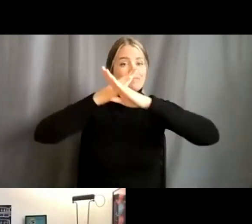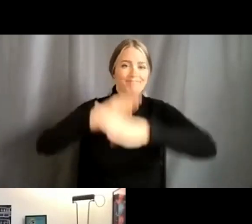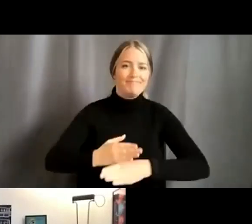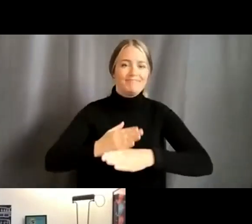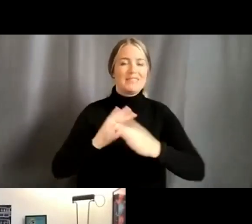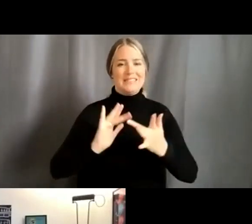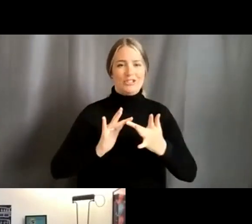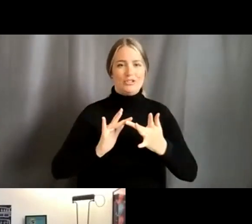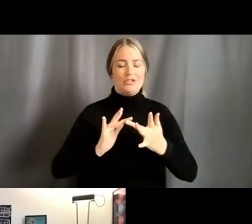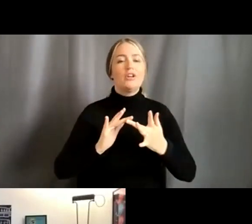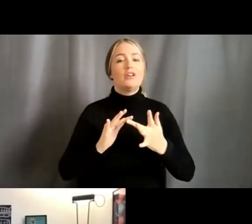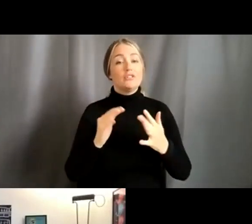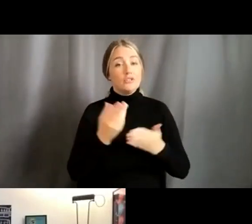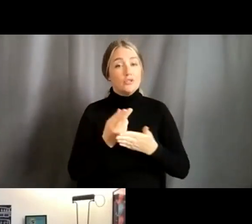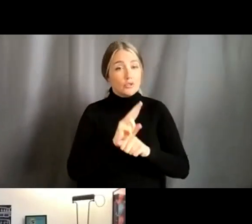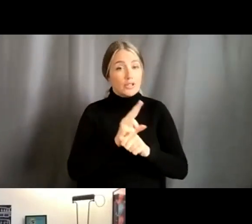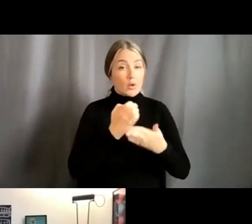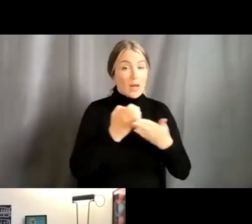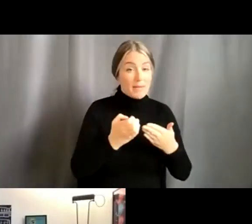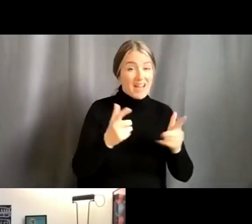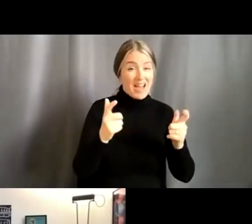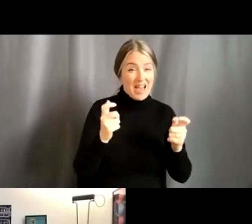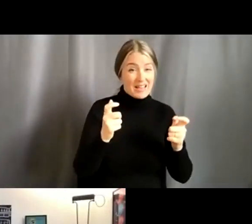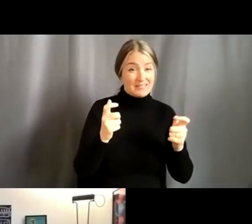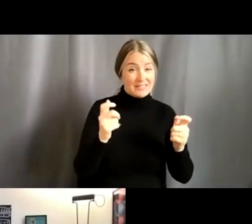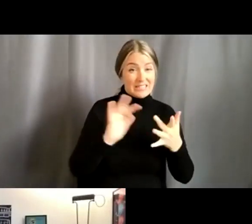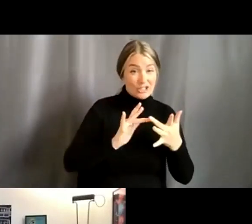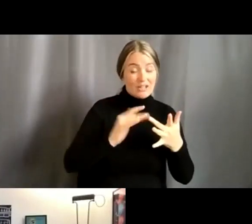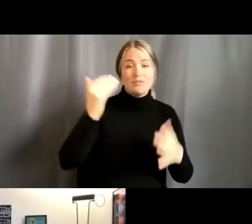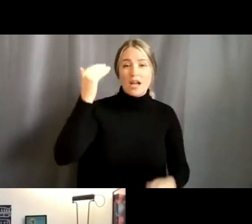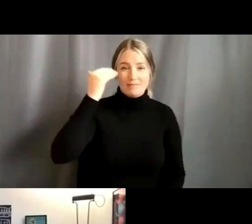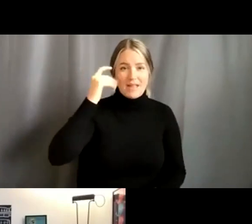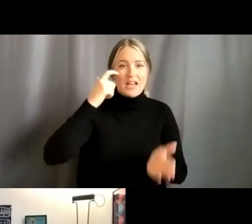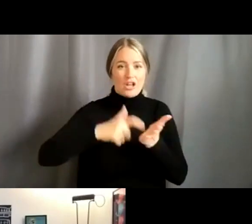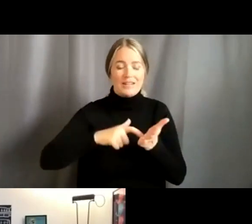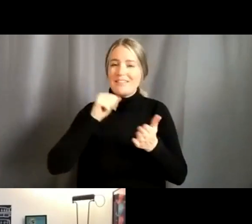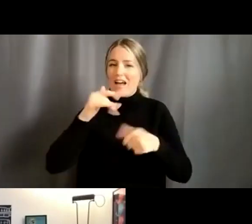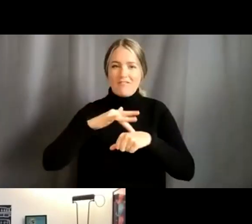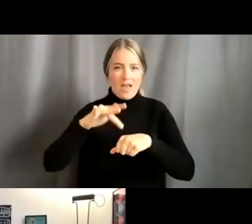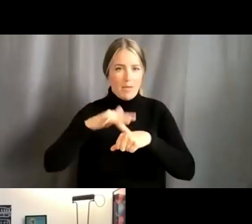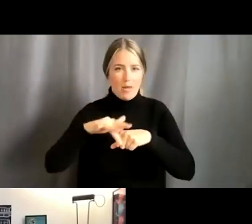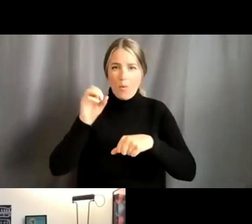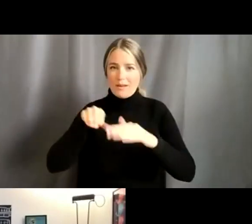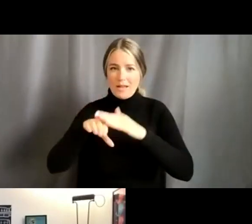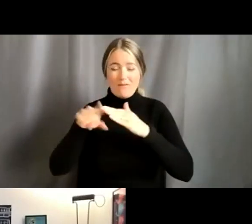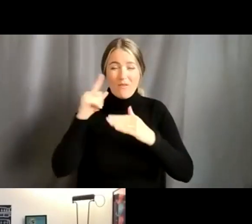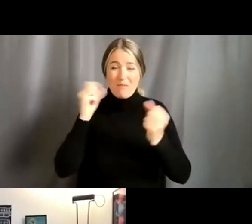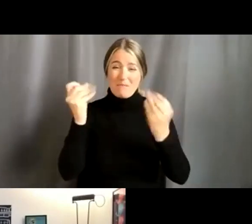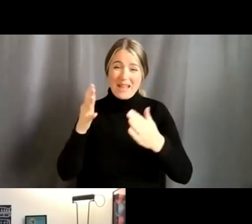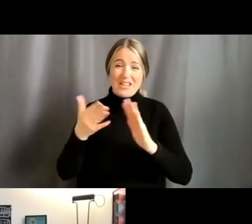format using equipment and high-speed internet that we acknowledge is not available in or accessible to many